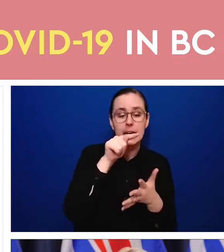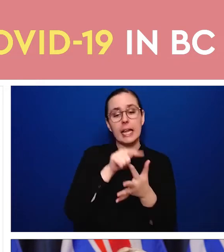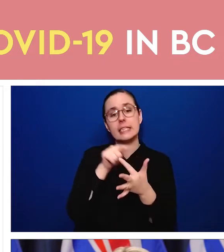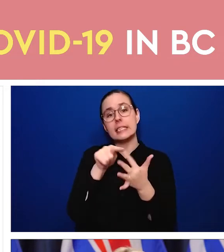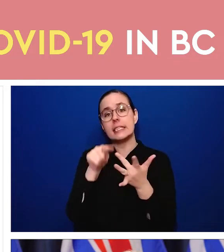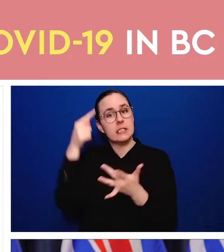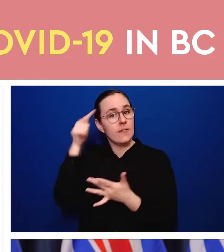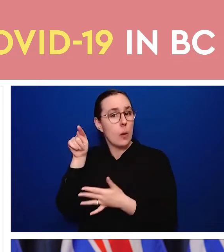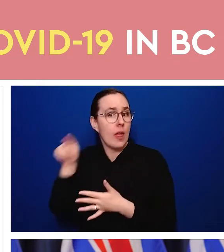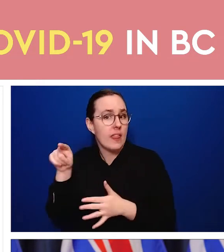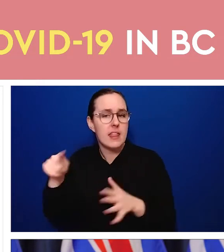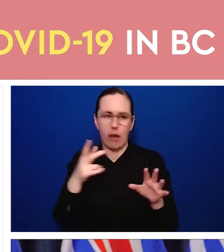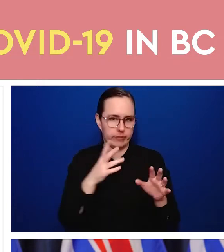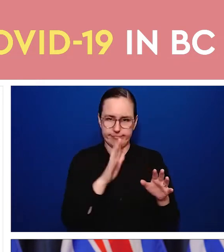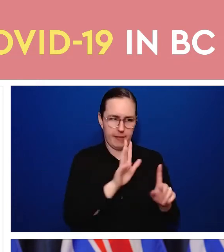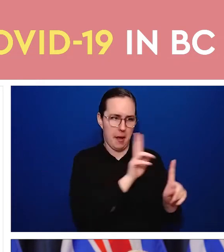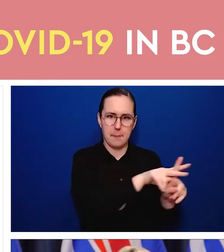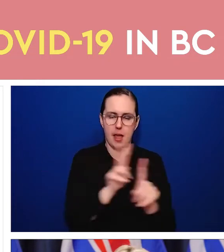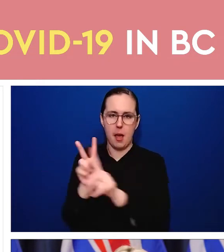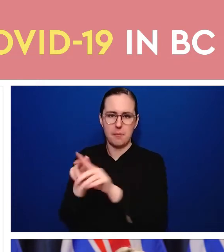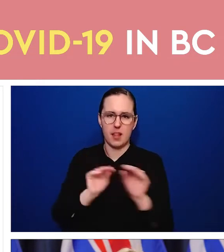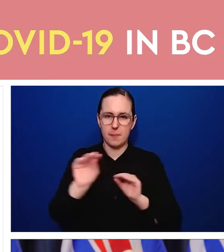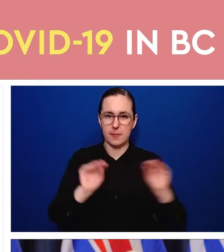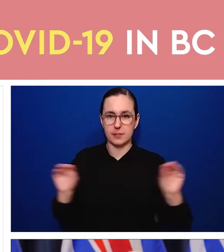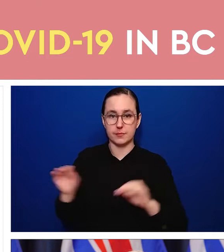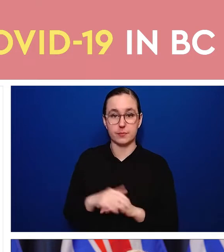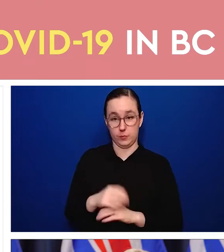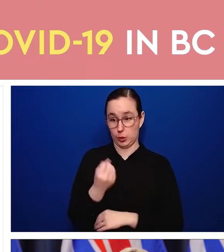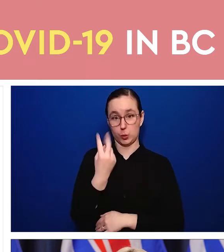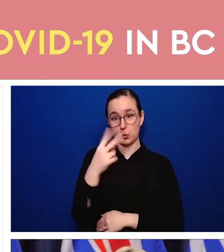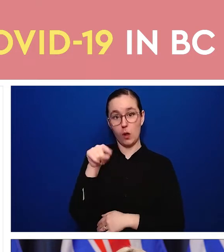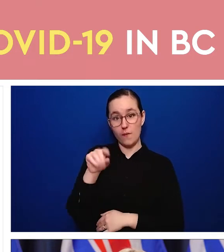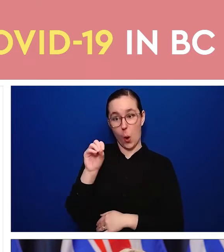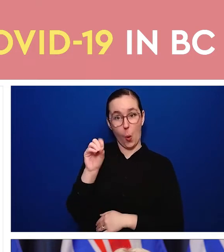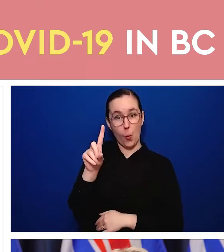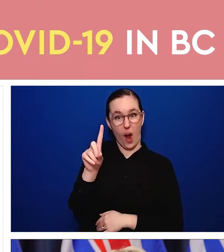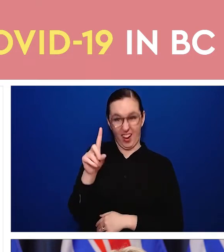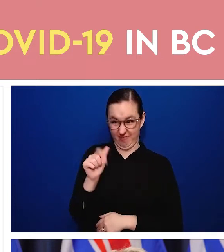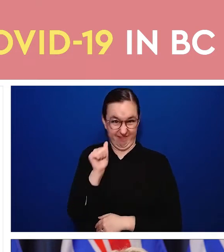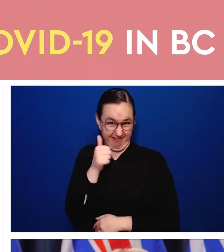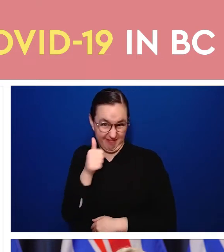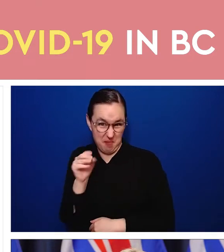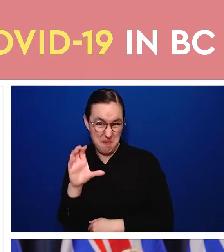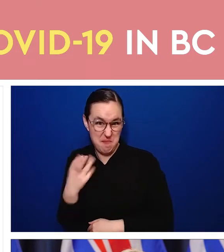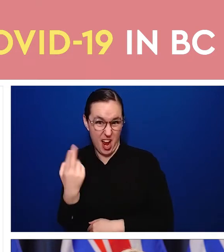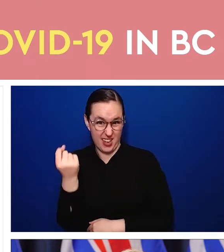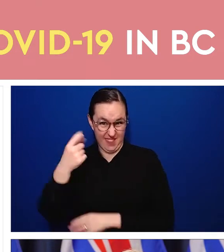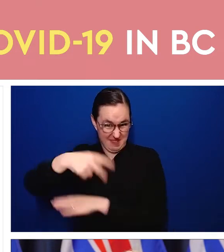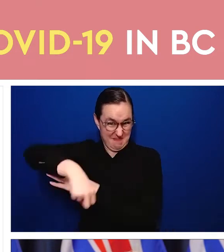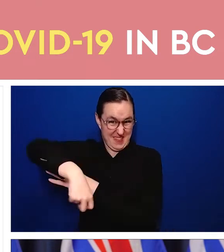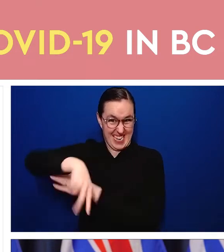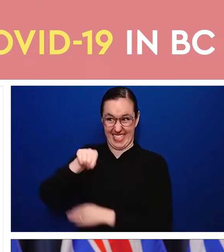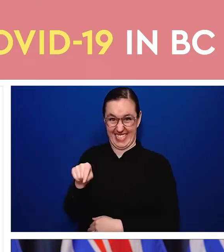not 11:59, 12:01, March 11th, the following changes to the provincial health officer orders and guidelines will come into